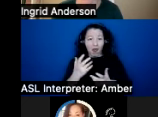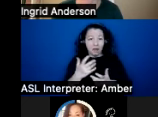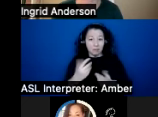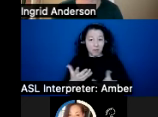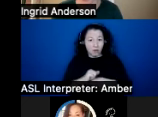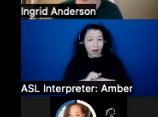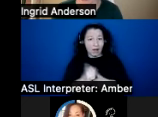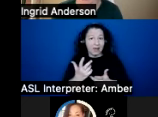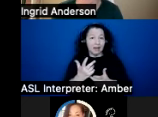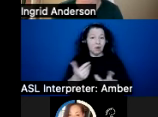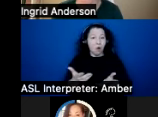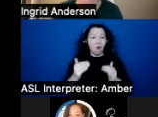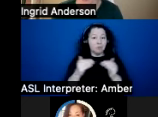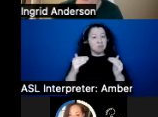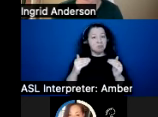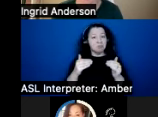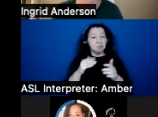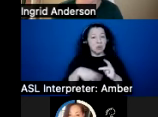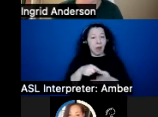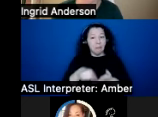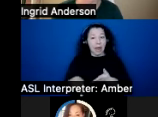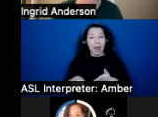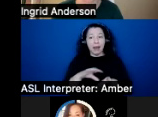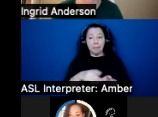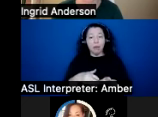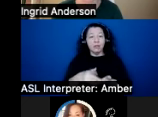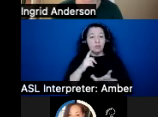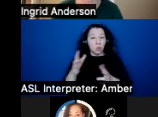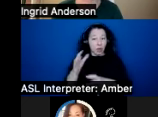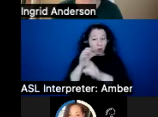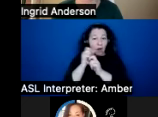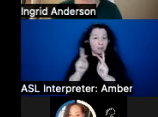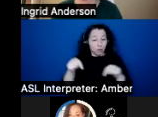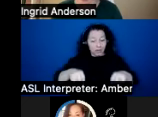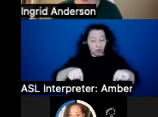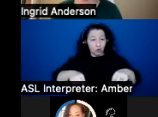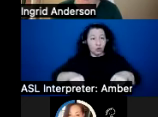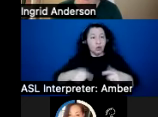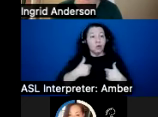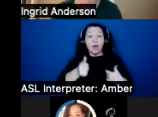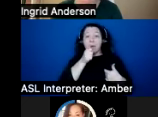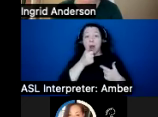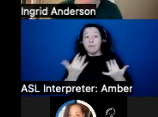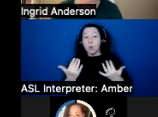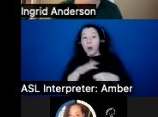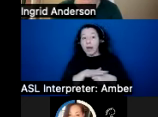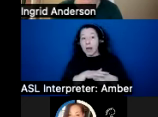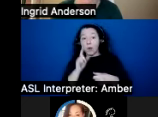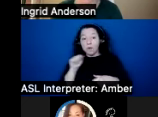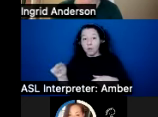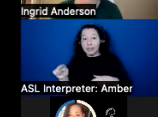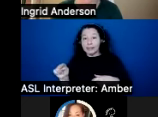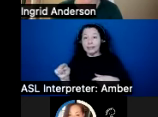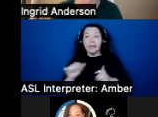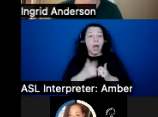offering equitable pay to draw people to our community? Is there a private waiting area? How long